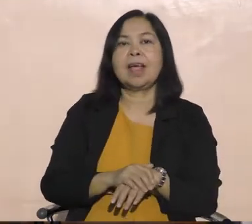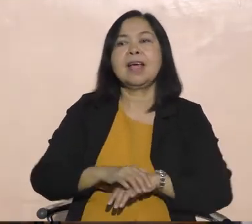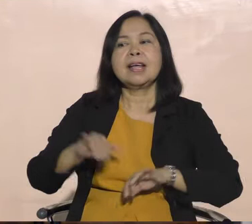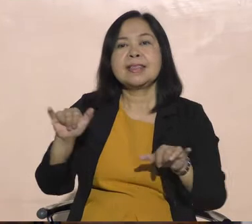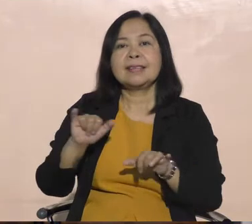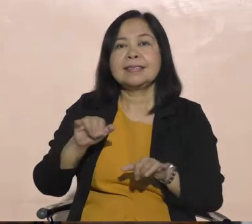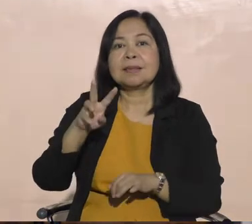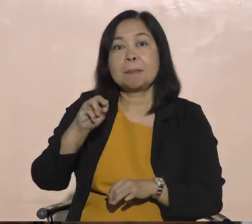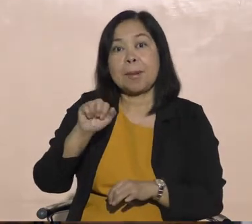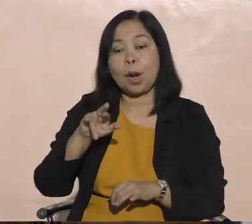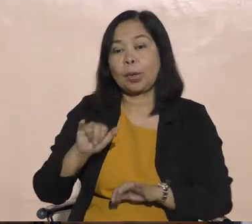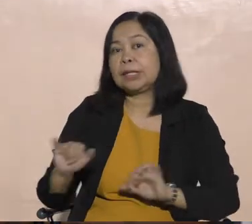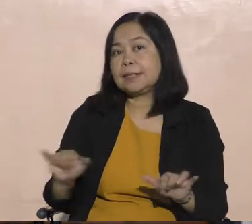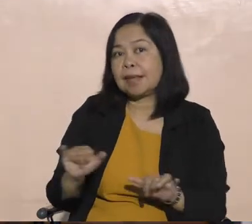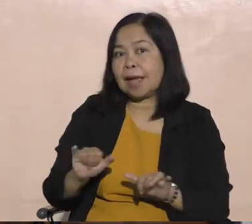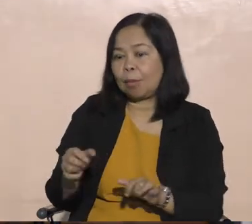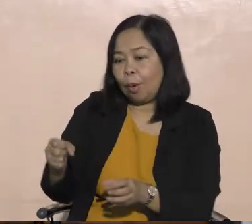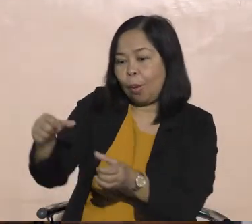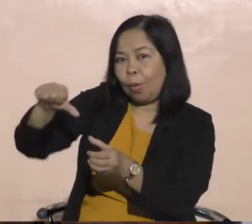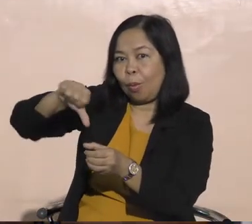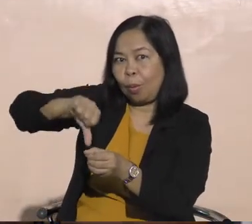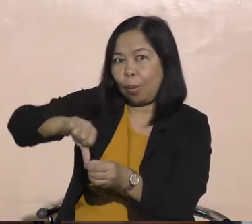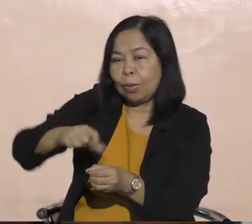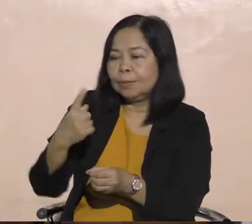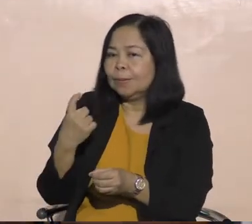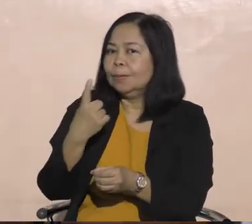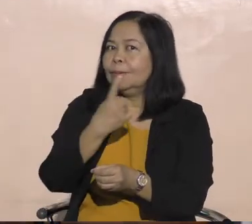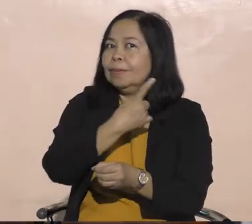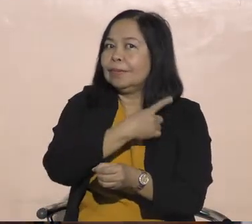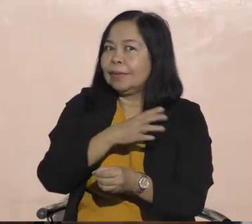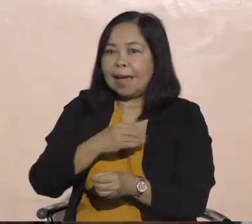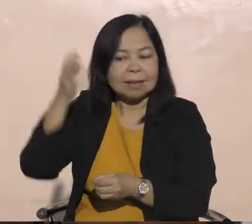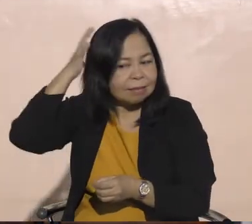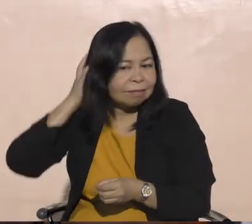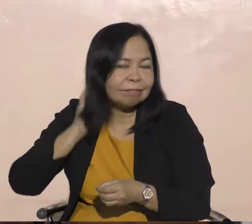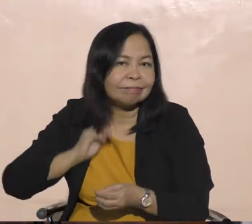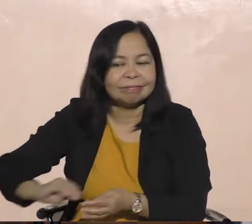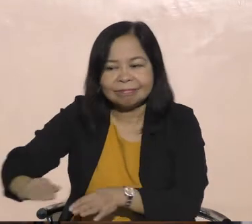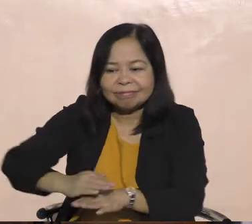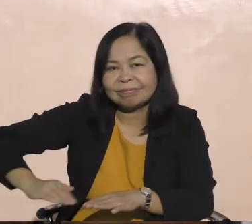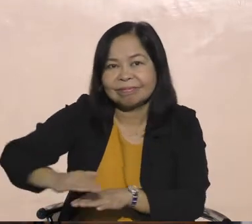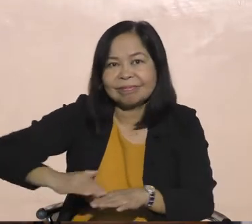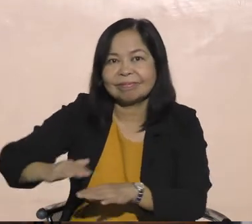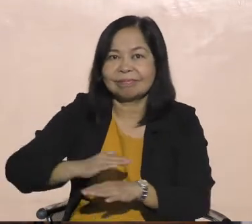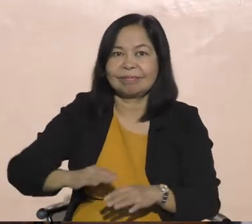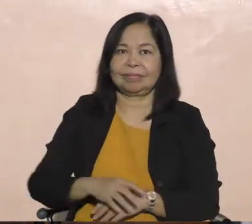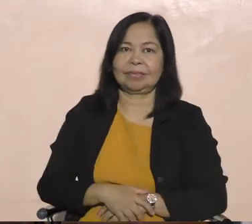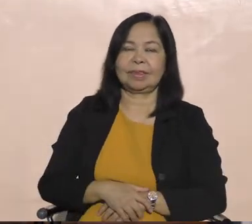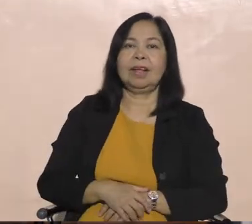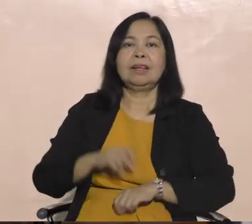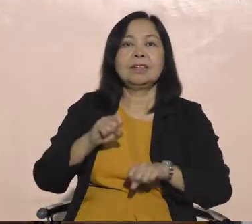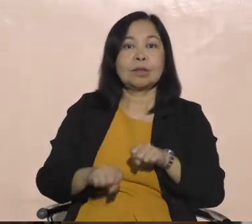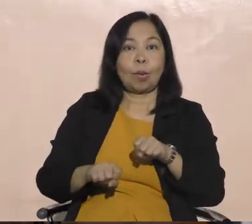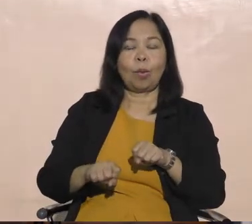Lord and wiped his feet with her hair. So when the sister sent word to Jesus, "Lord, the one you